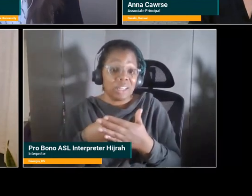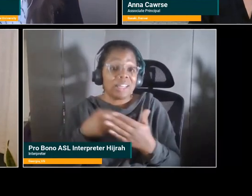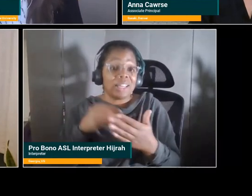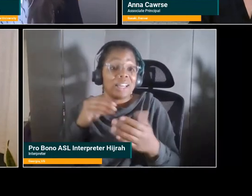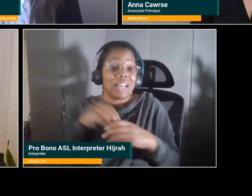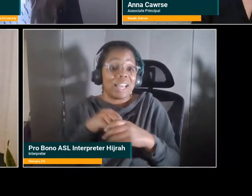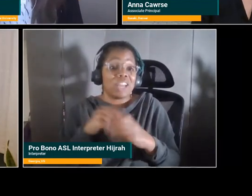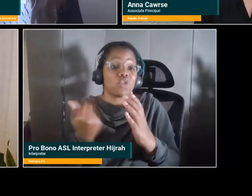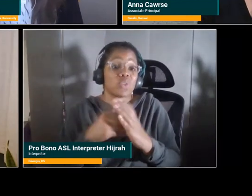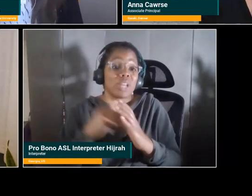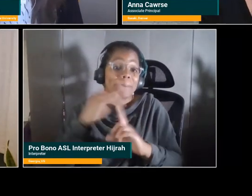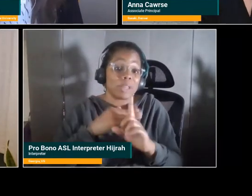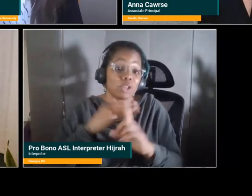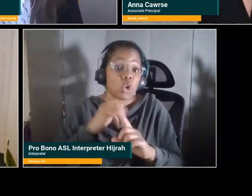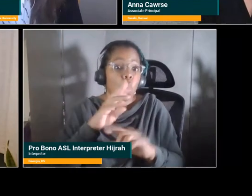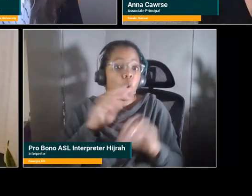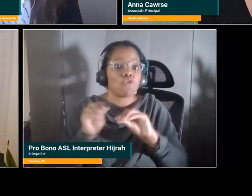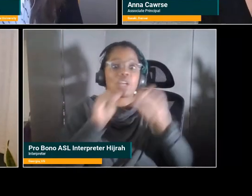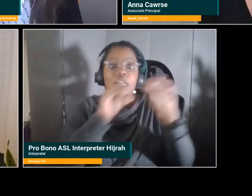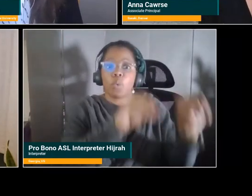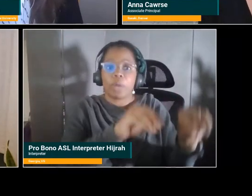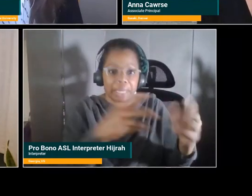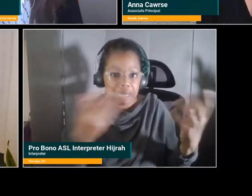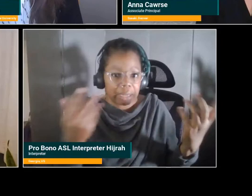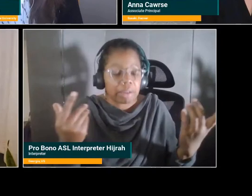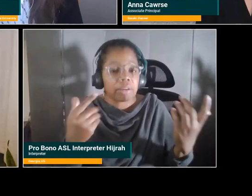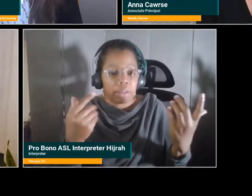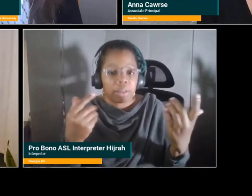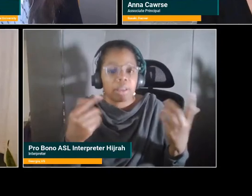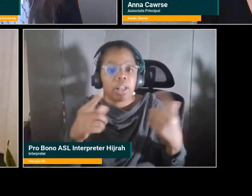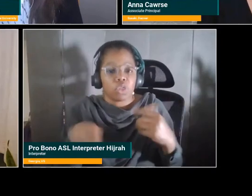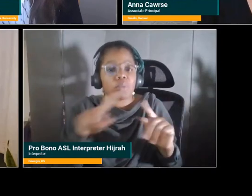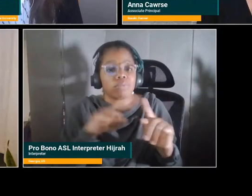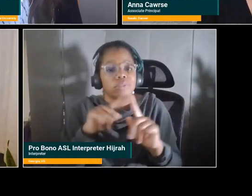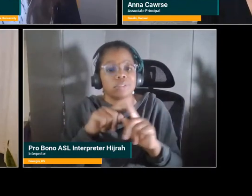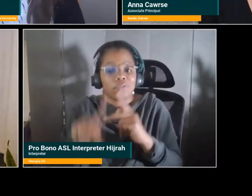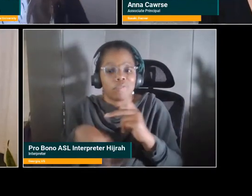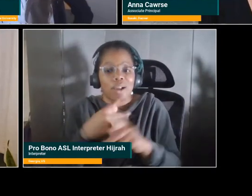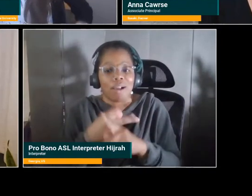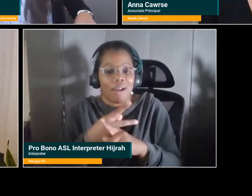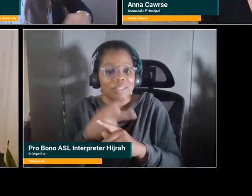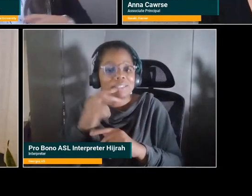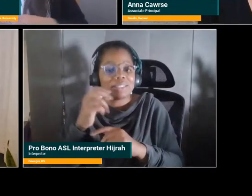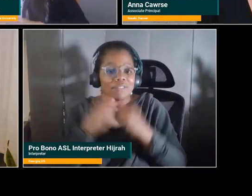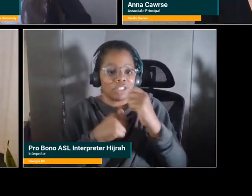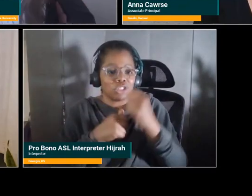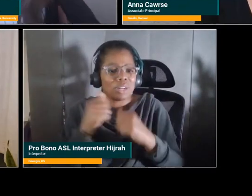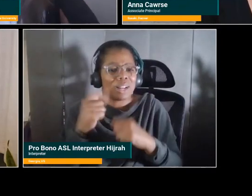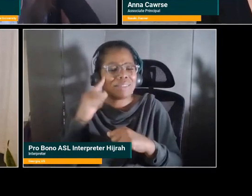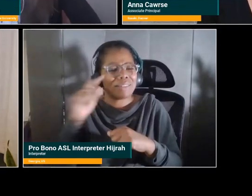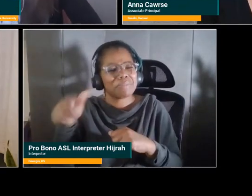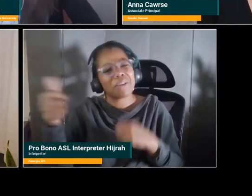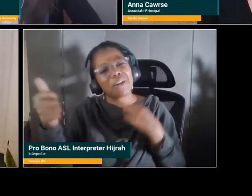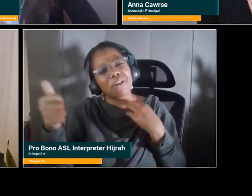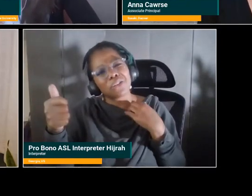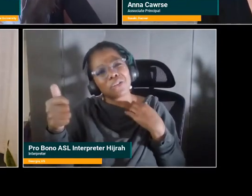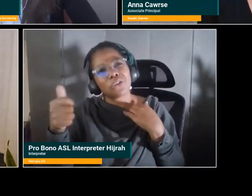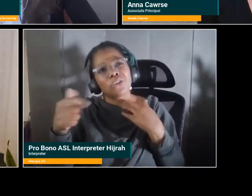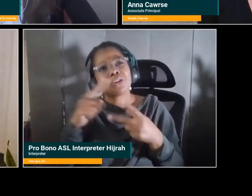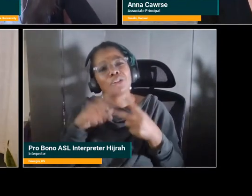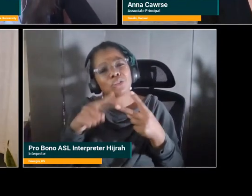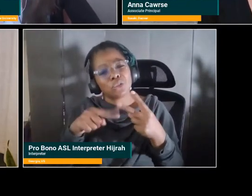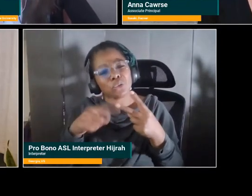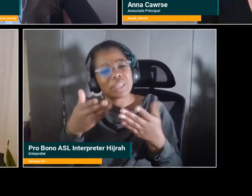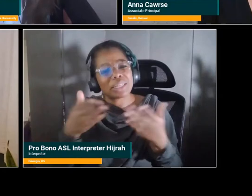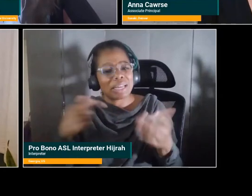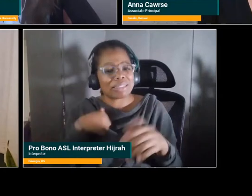rebuilding or relocating some of those different kinds of infrastructure. And then I think the other two things that I